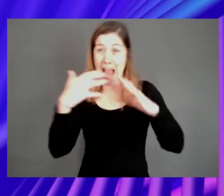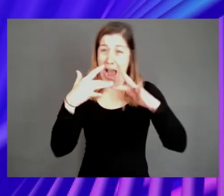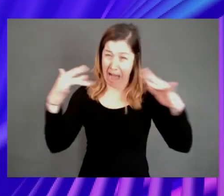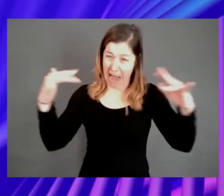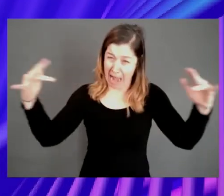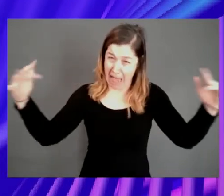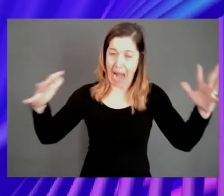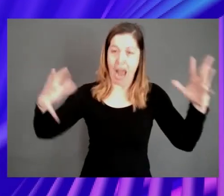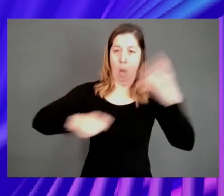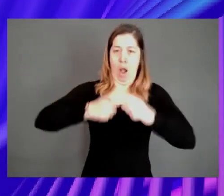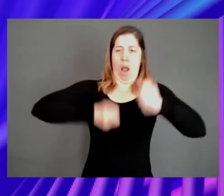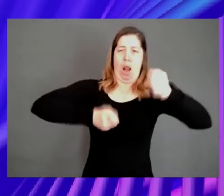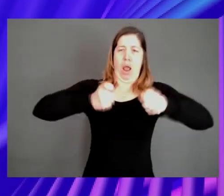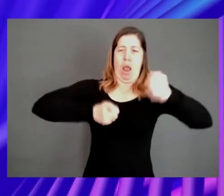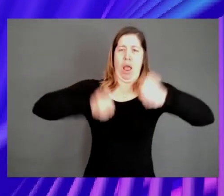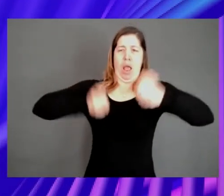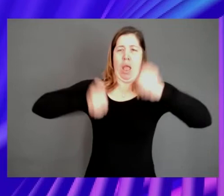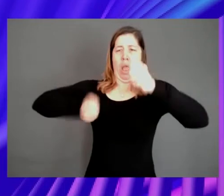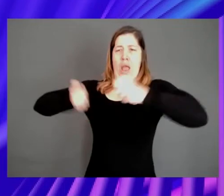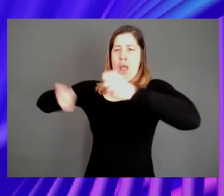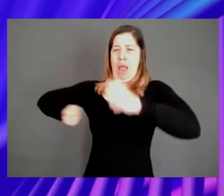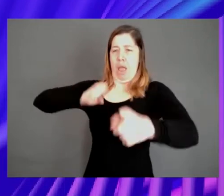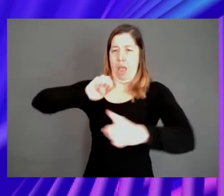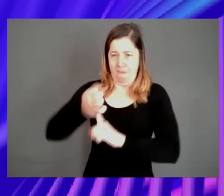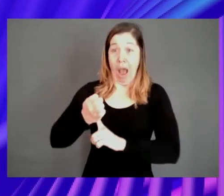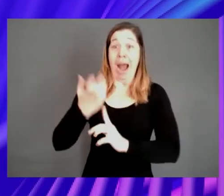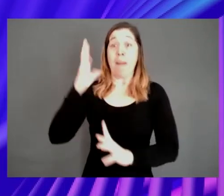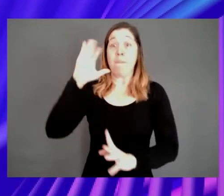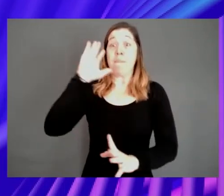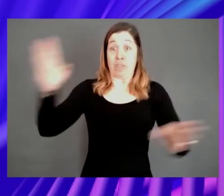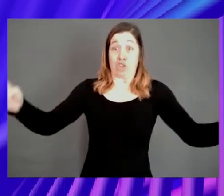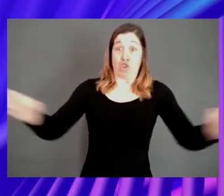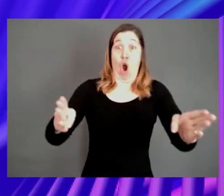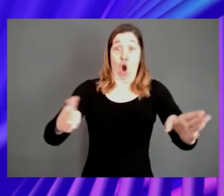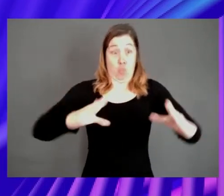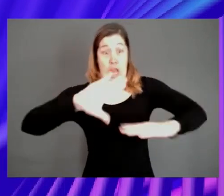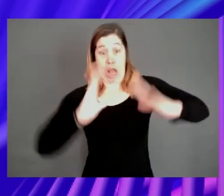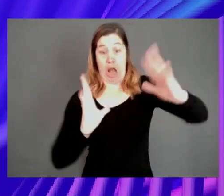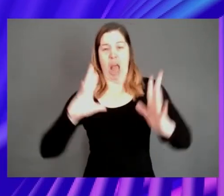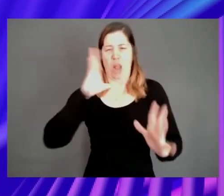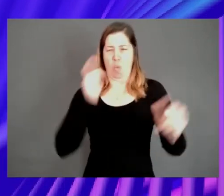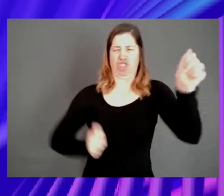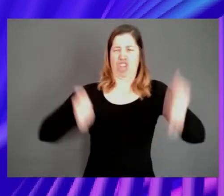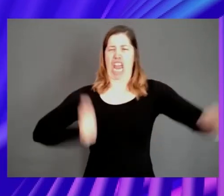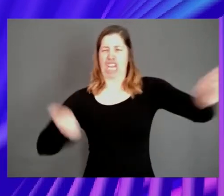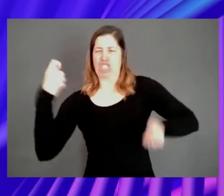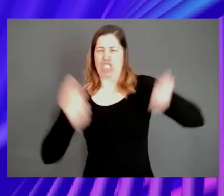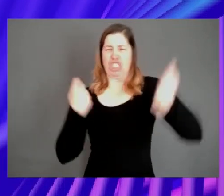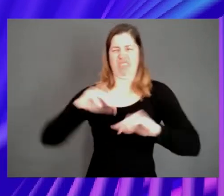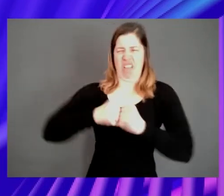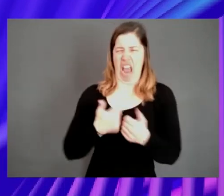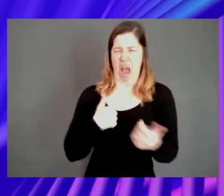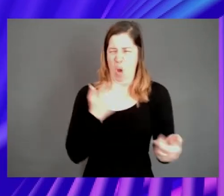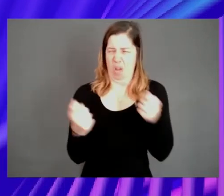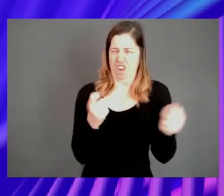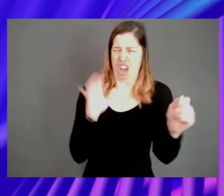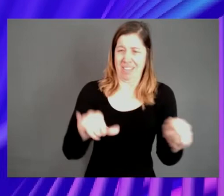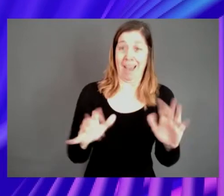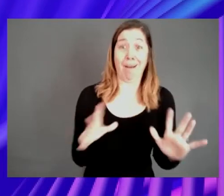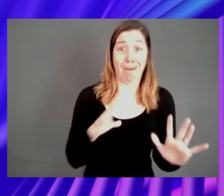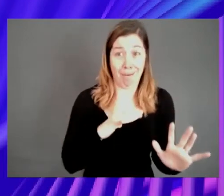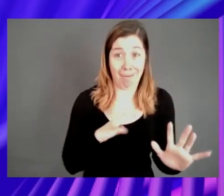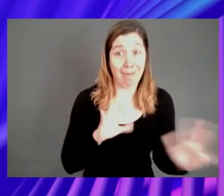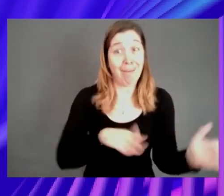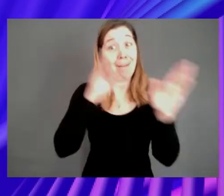on. And it's going to always inherit those guardrails. It's always going to apply them, you know, at scale. But the other cool thing is we allow customers to bring their